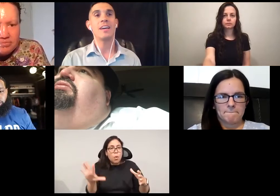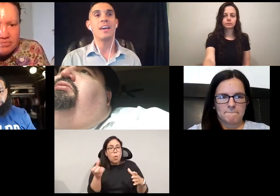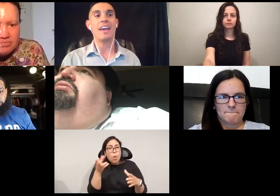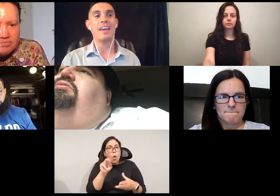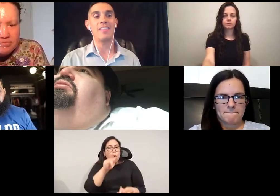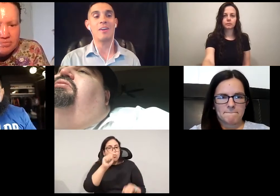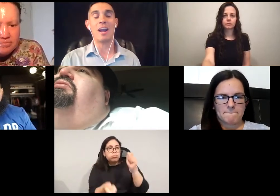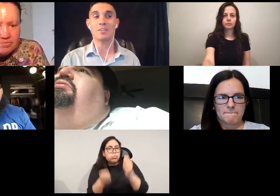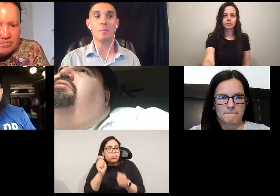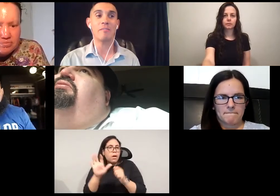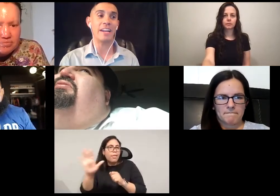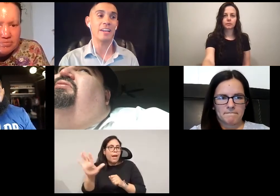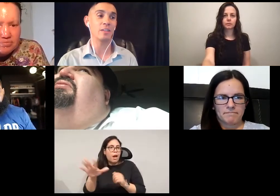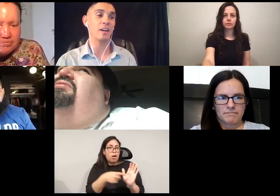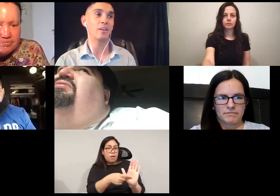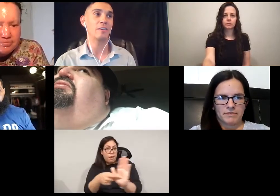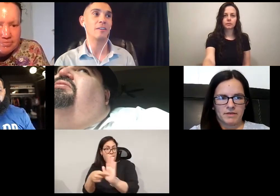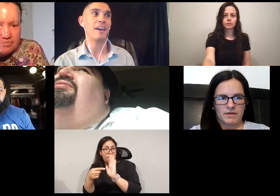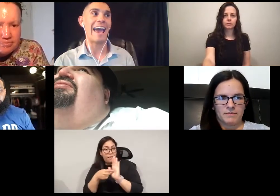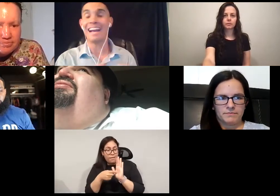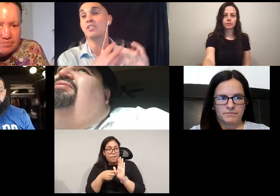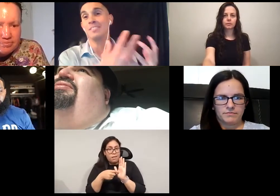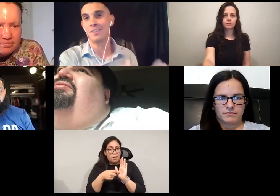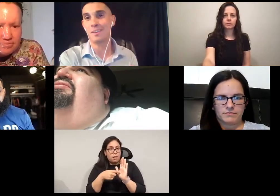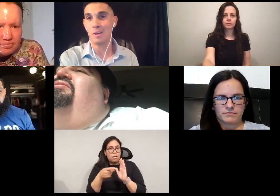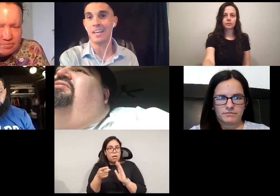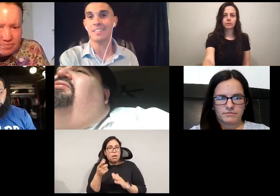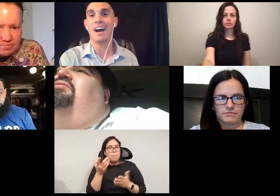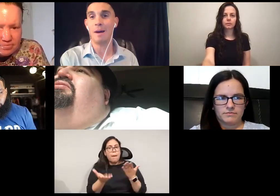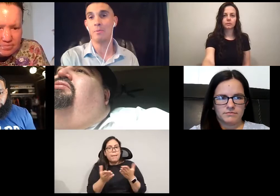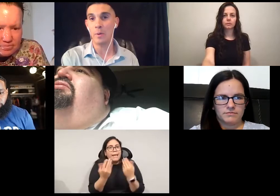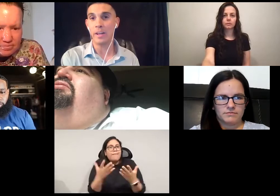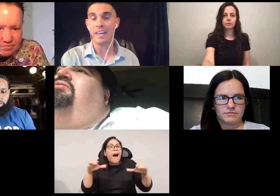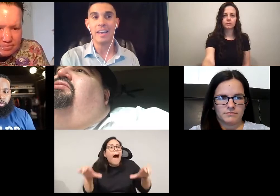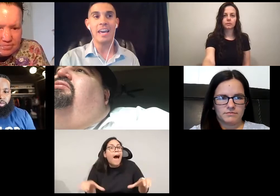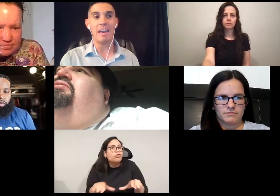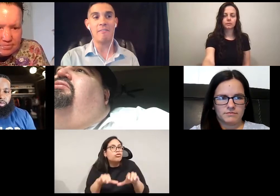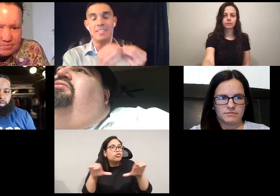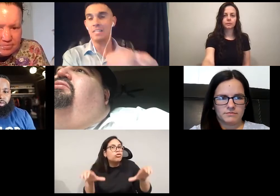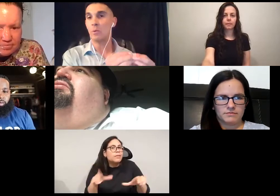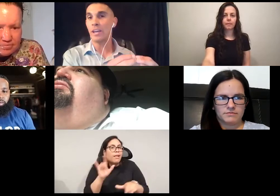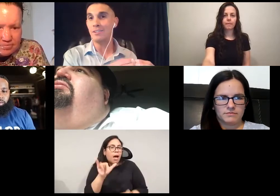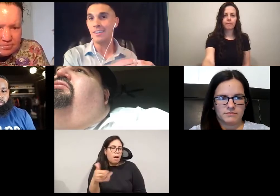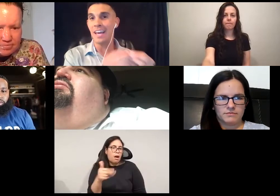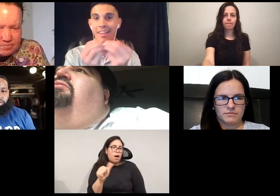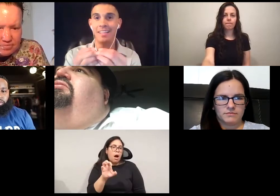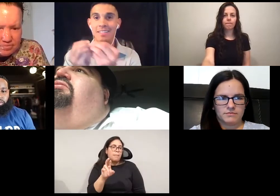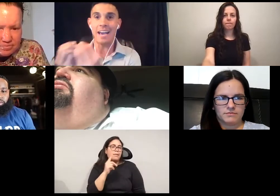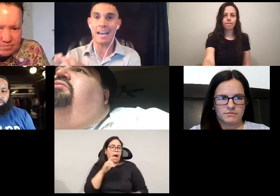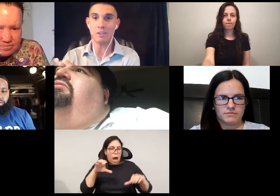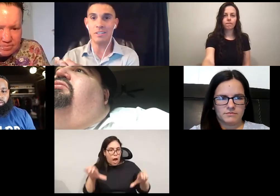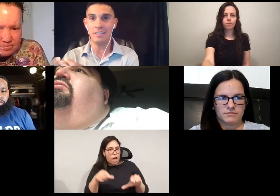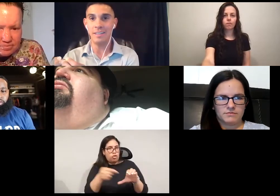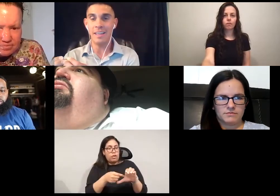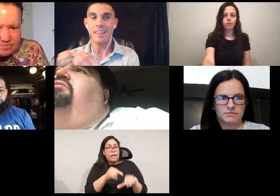platforms, and they're actually providing a action to the community, as Haben would put it. If it's inspiration that leads